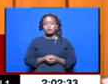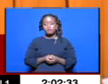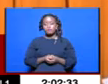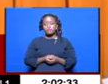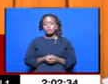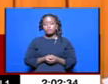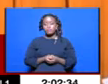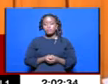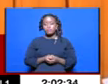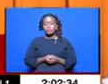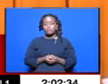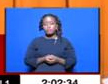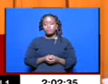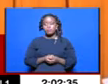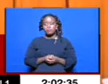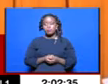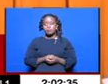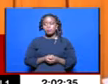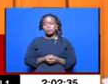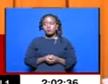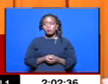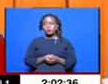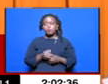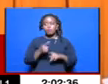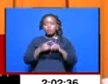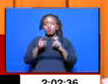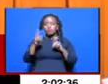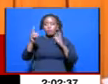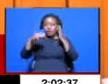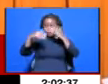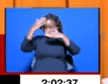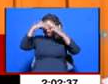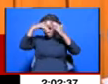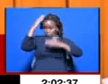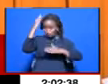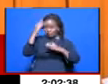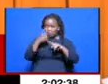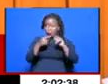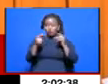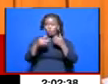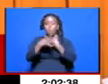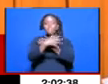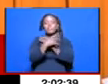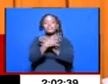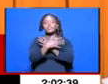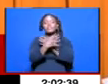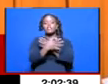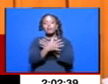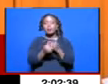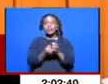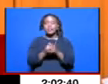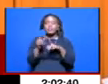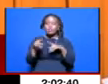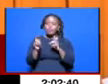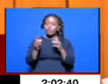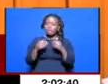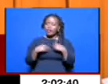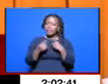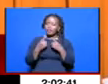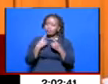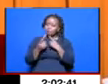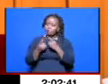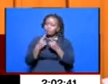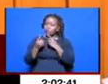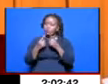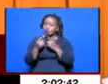the scholar called, there's a Professor Conrad of Germany. He gave us a talk in some Indian